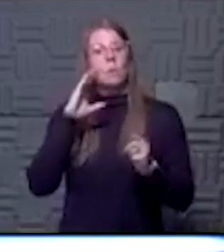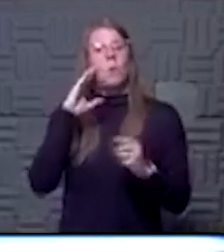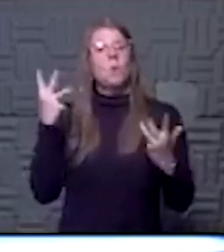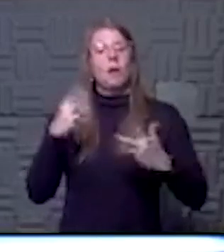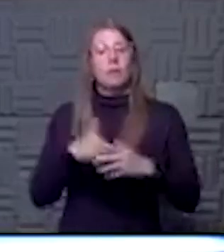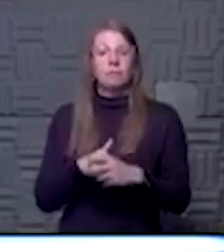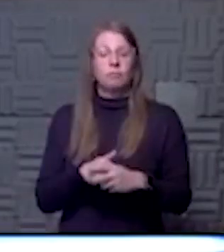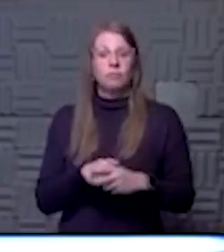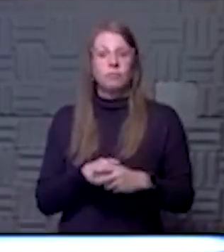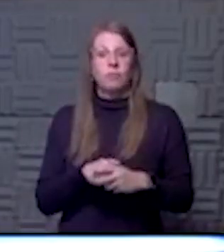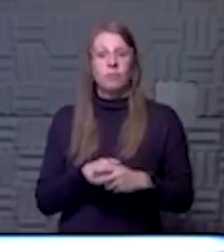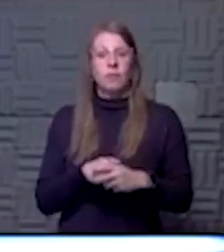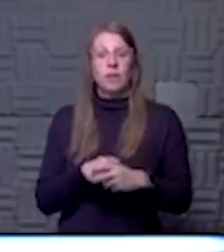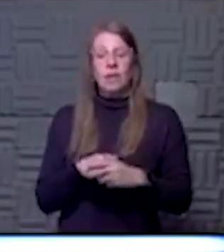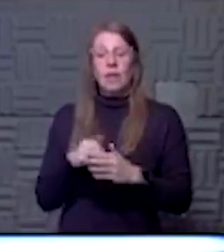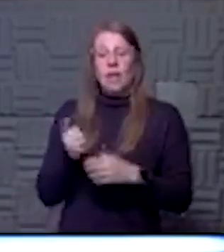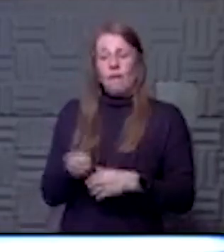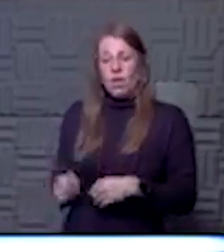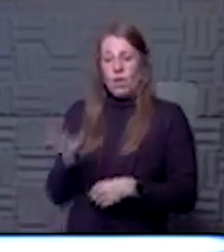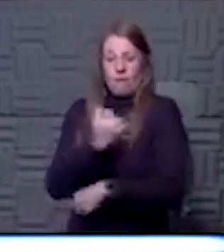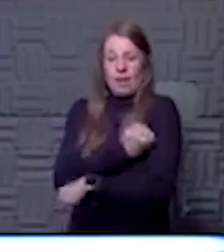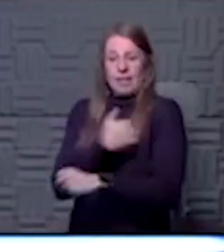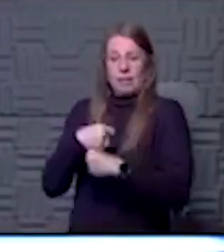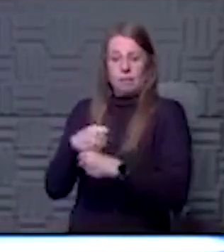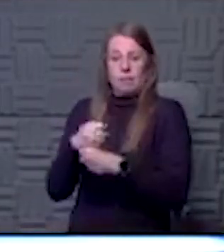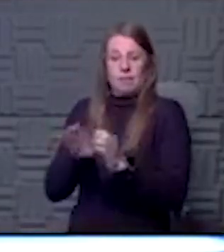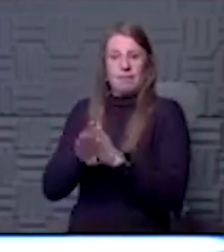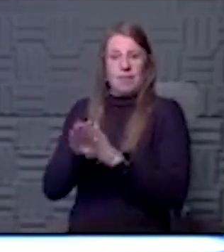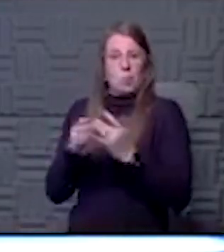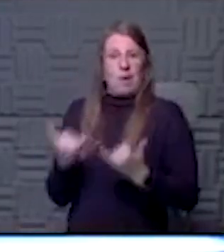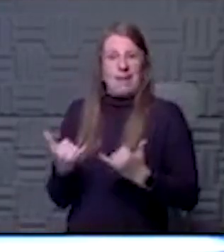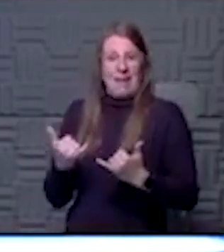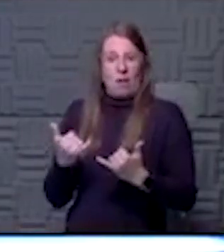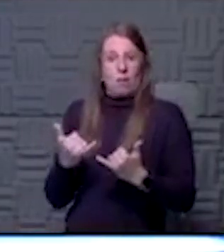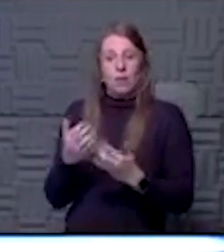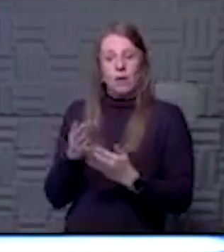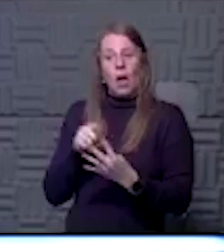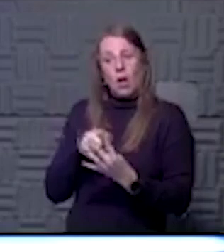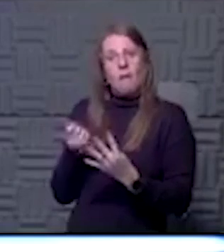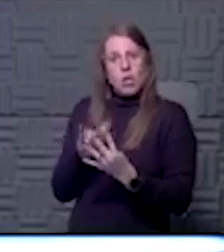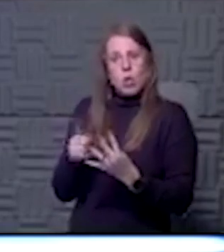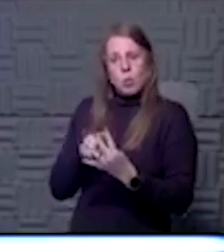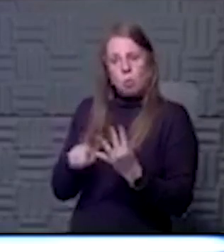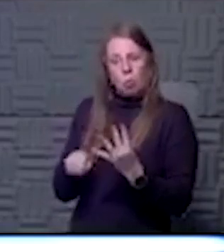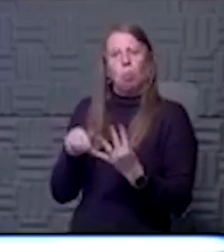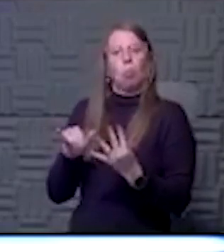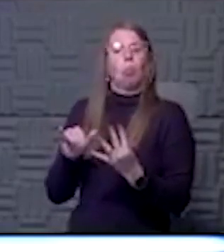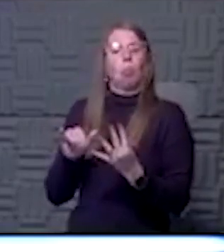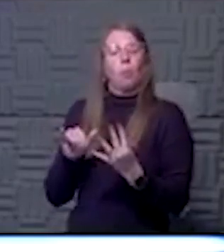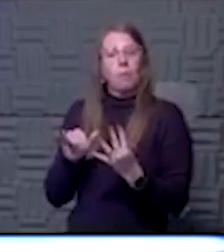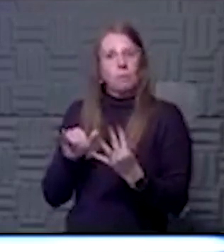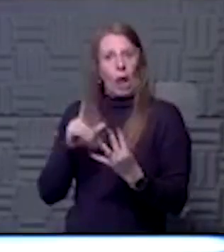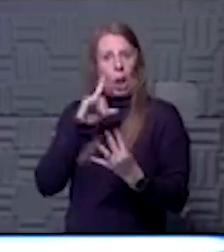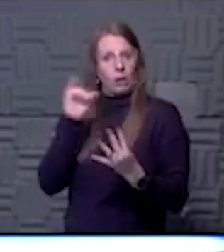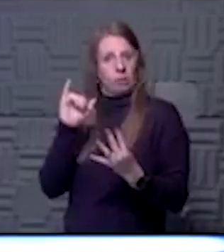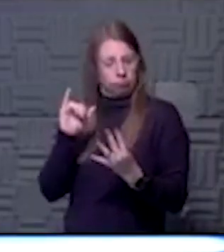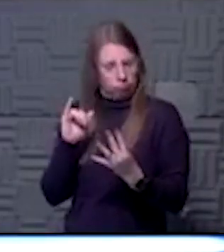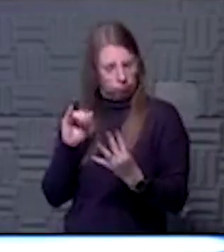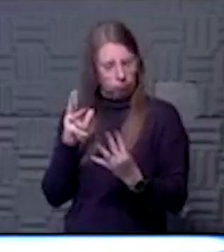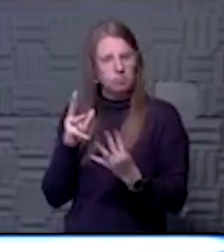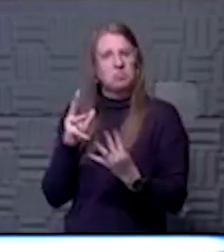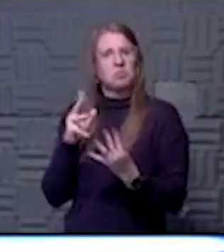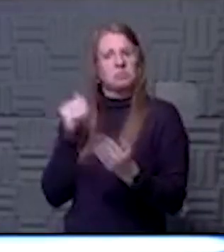are several in development right now, a couple that are looking pretty promising to be moving toward the